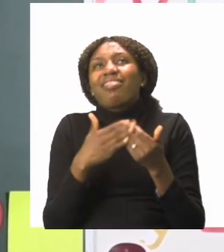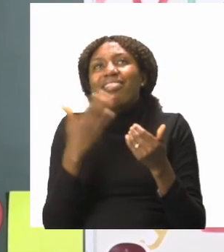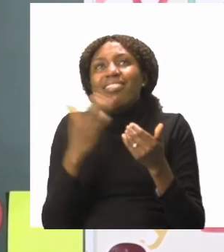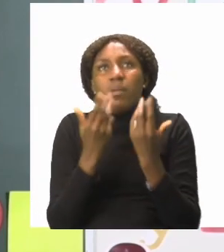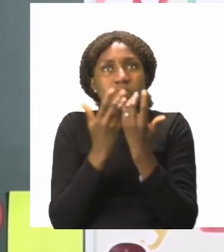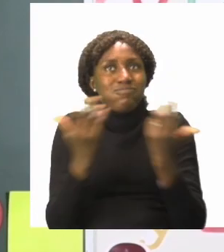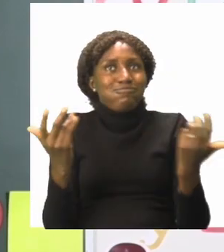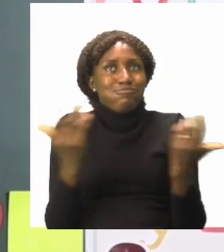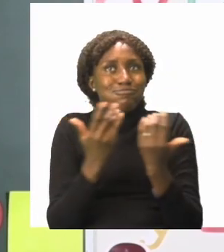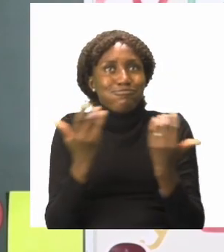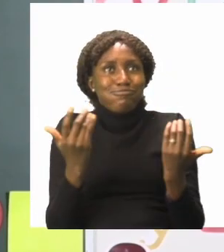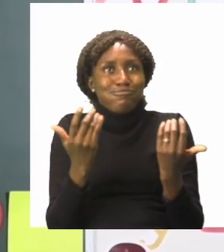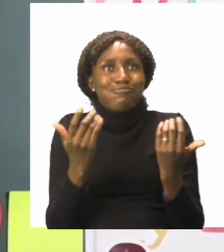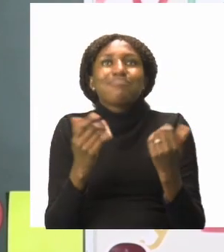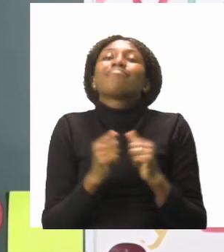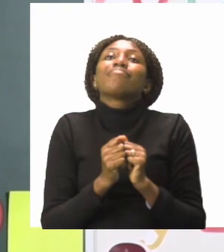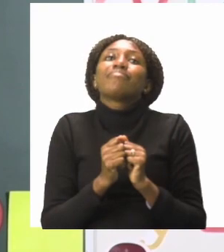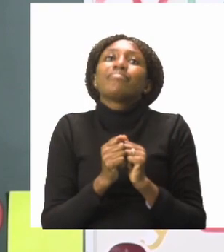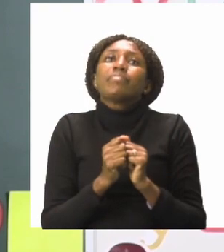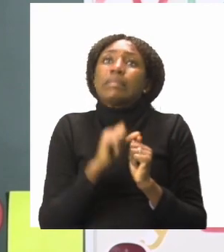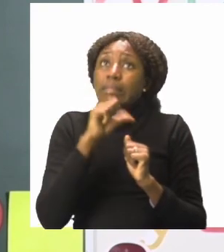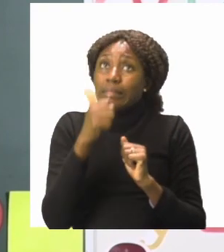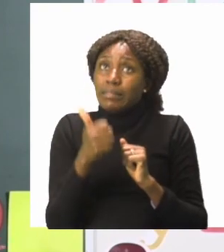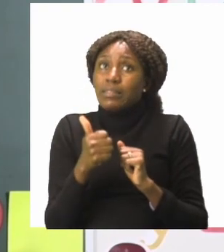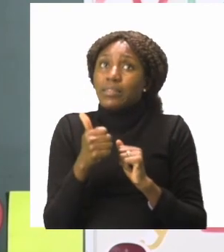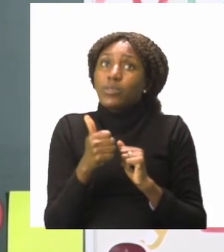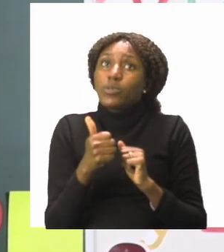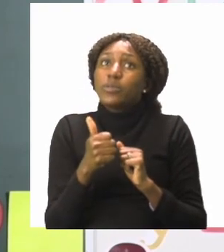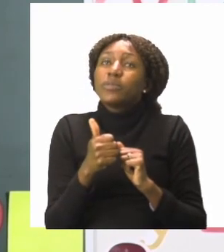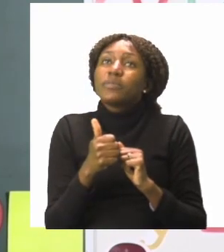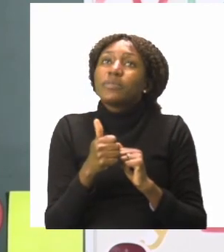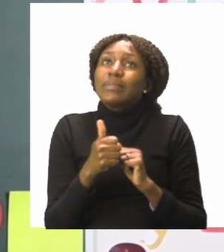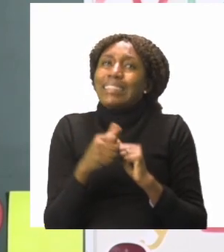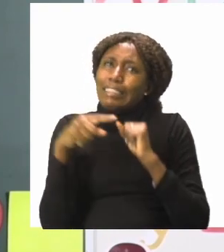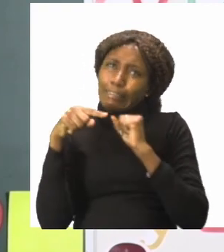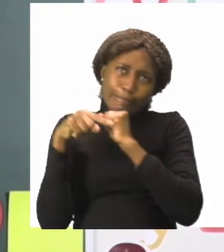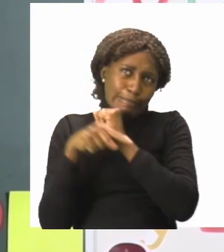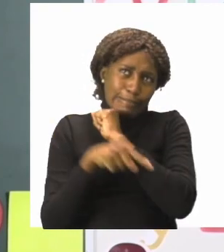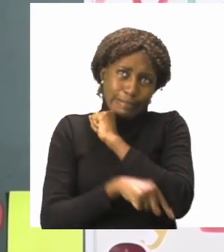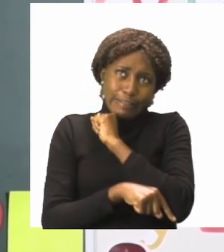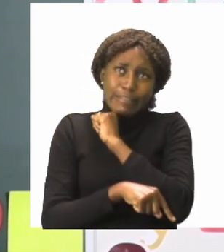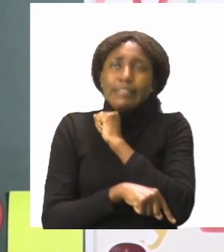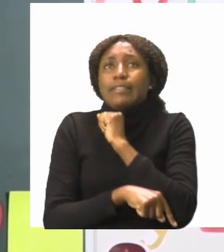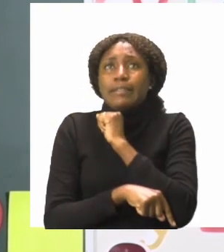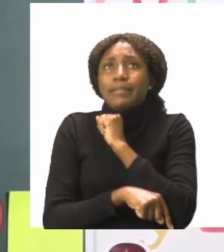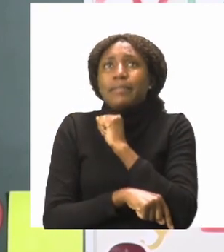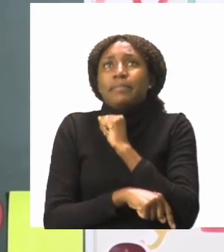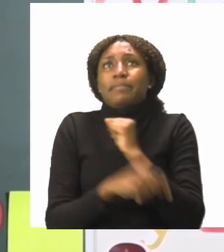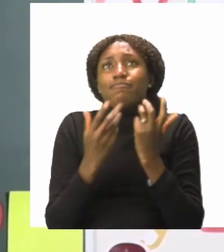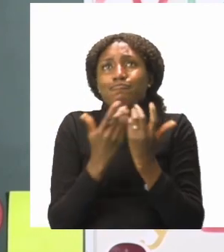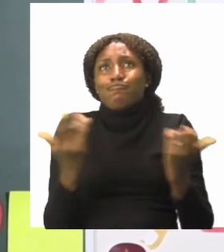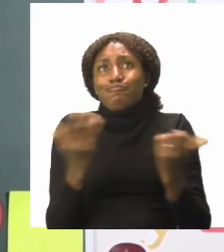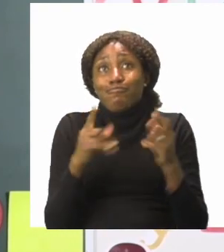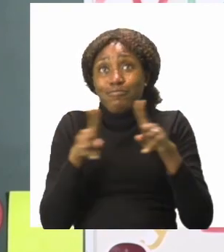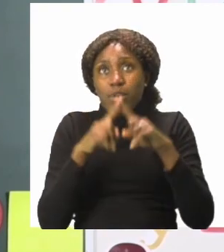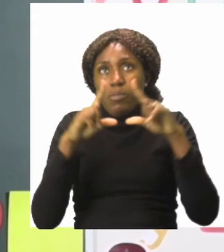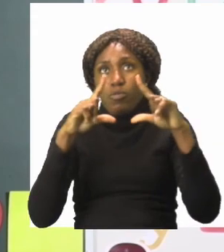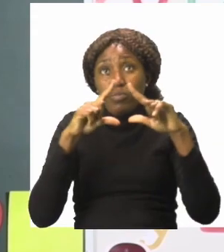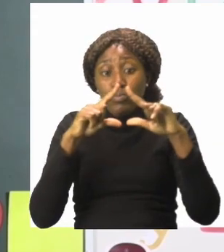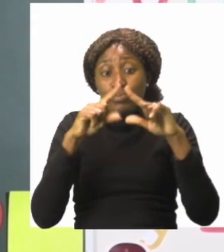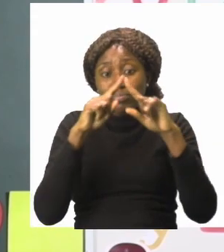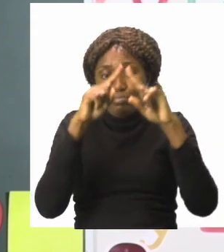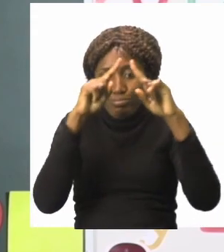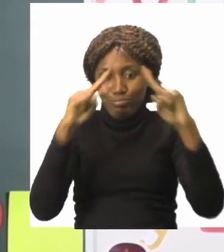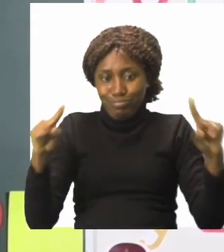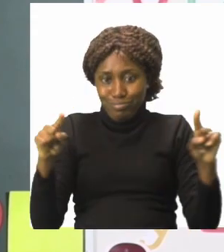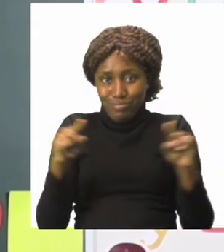the circle. And then we have a dark green, like our triangle. So you can